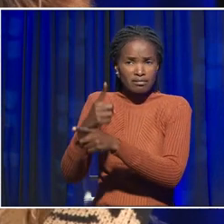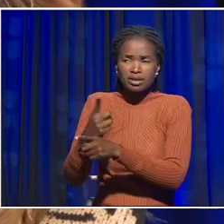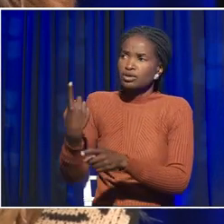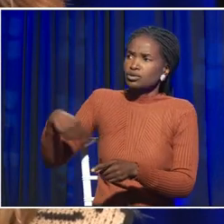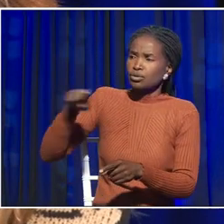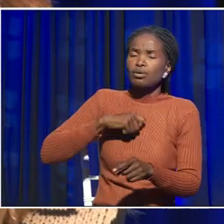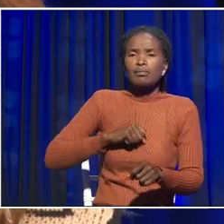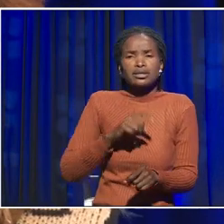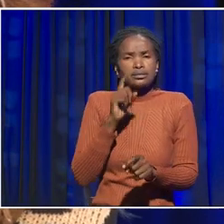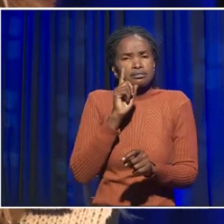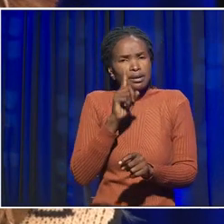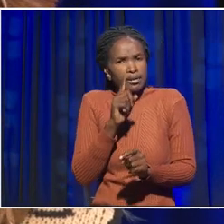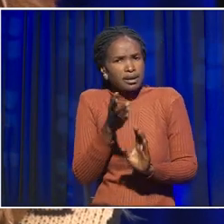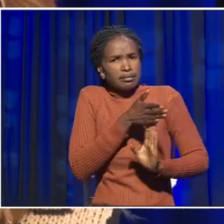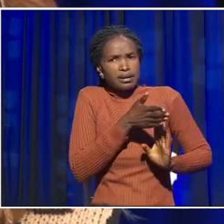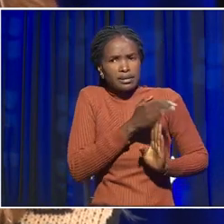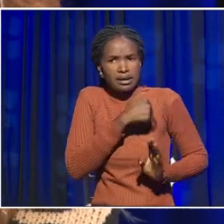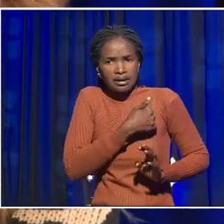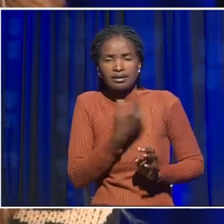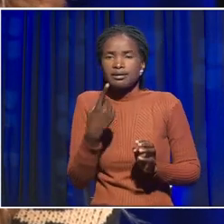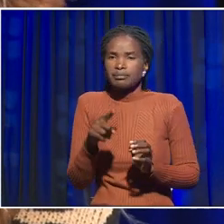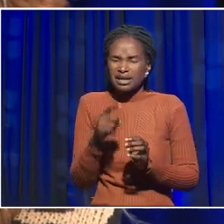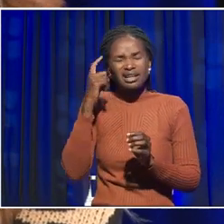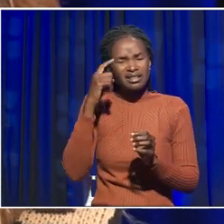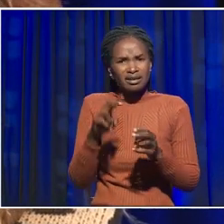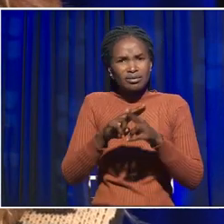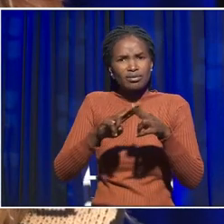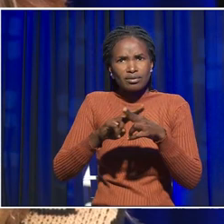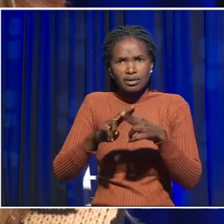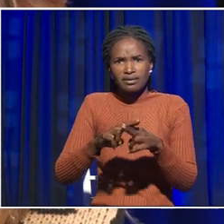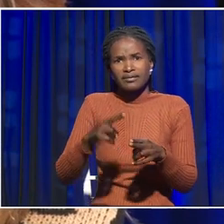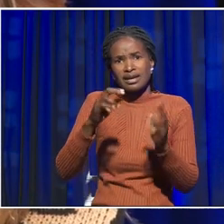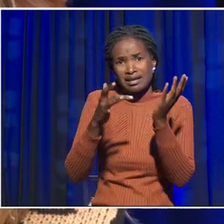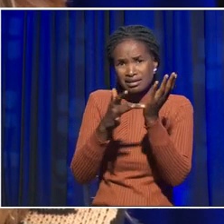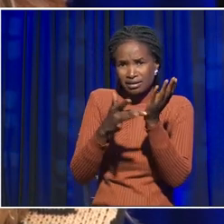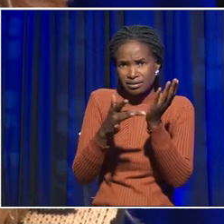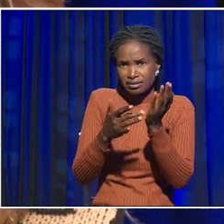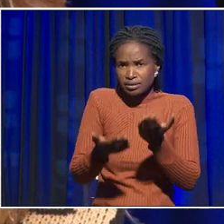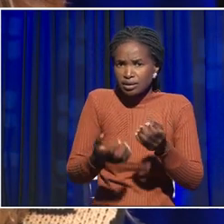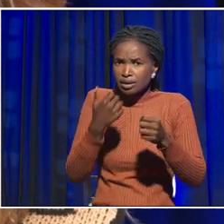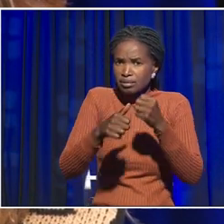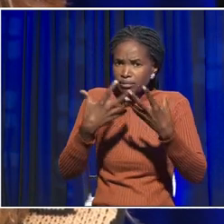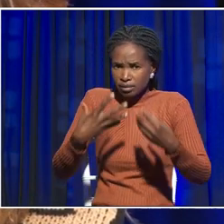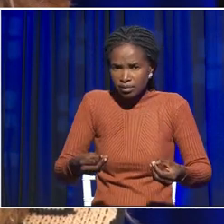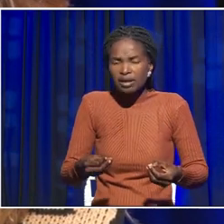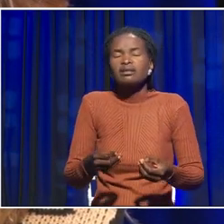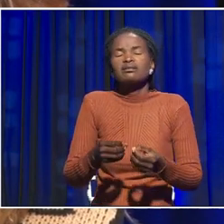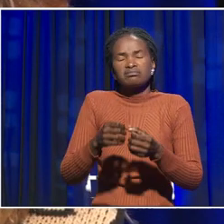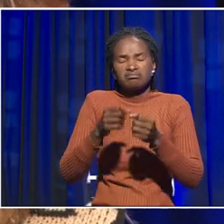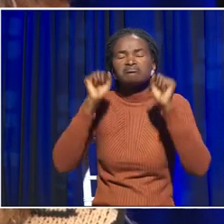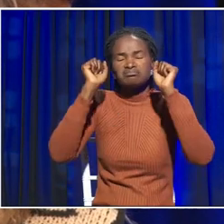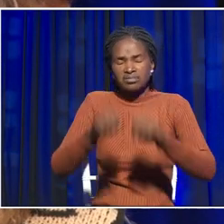take precautions. But probably something that could be absolutely seriously looked into in the near future,